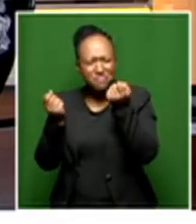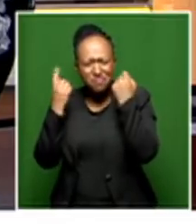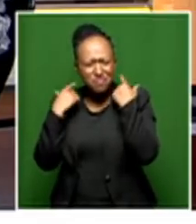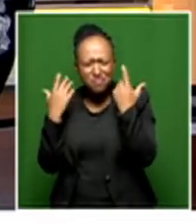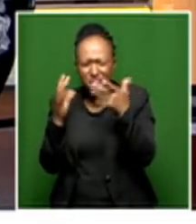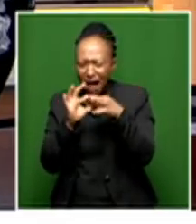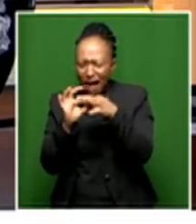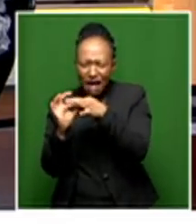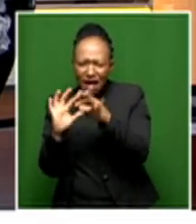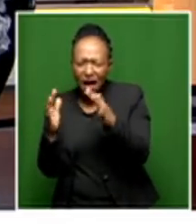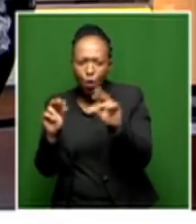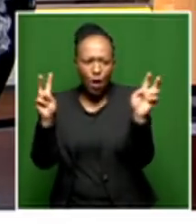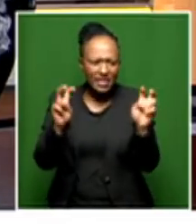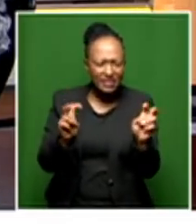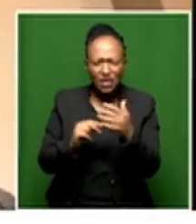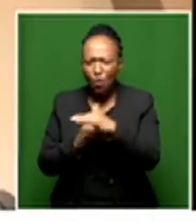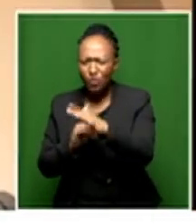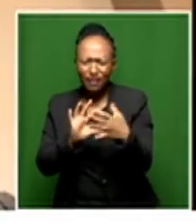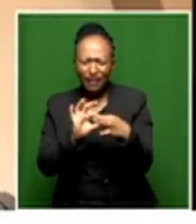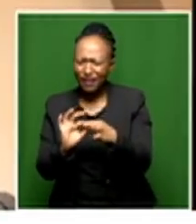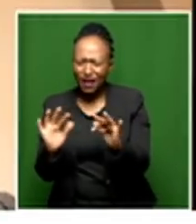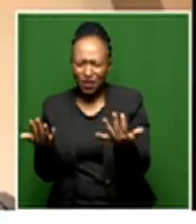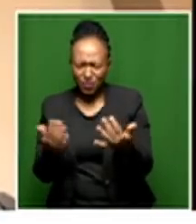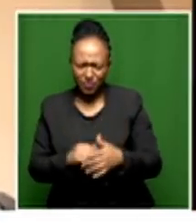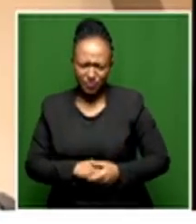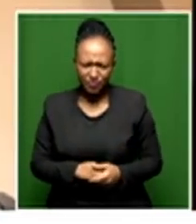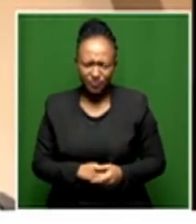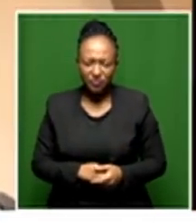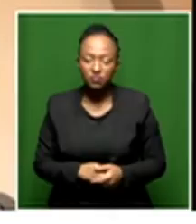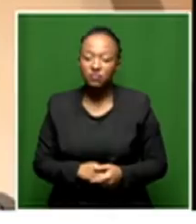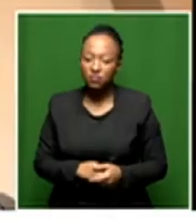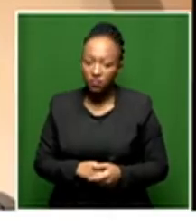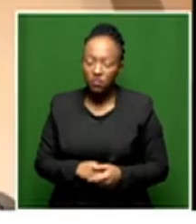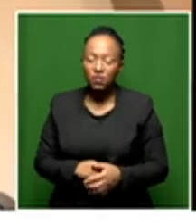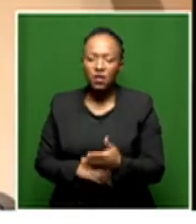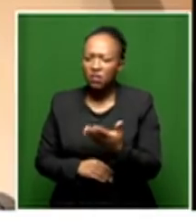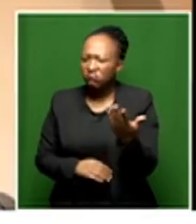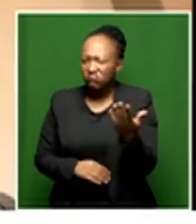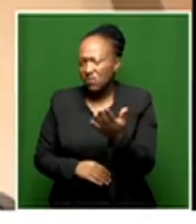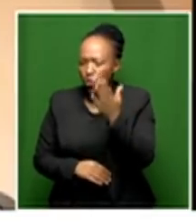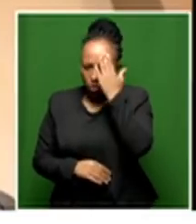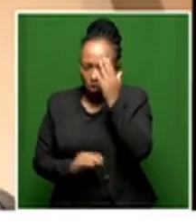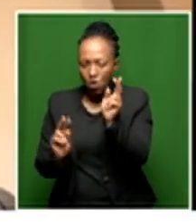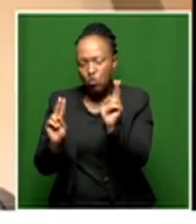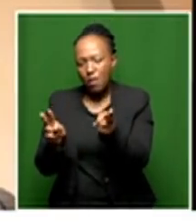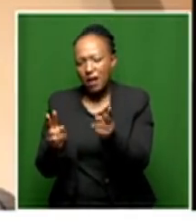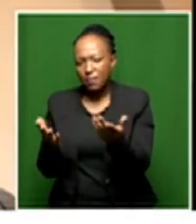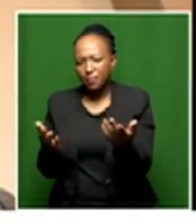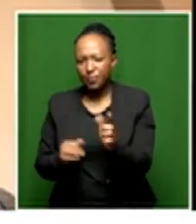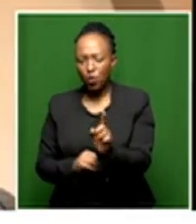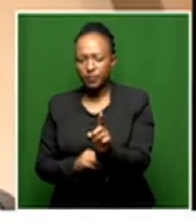the relationship between electricity and water. So you would know that most of